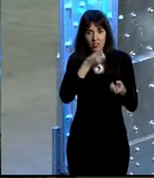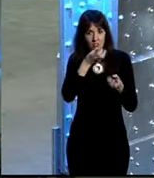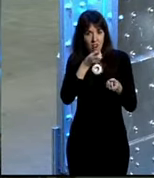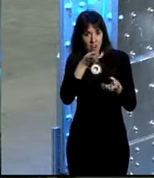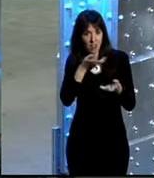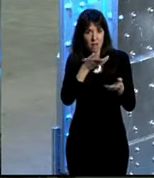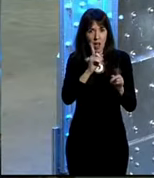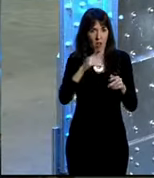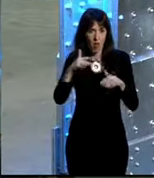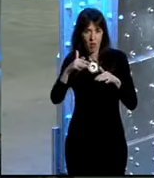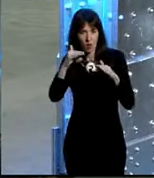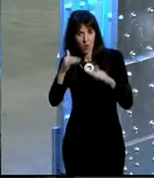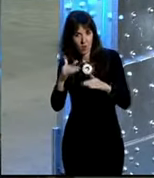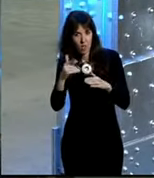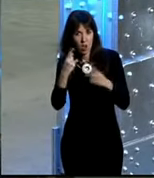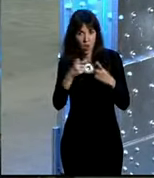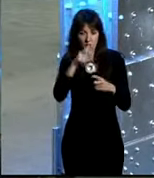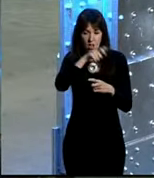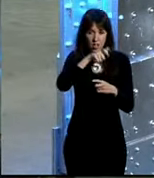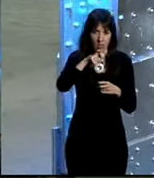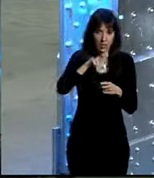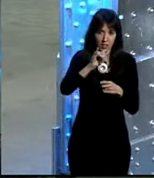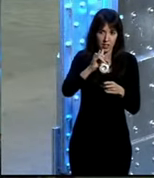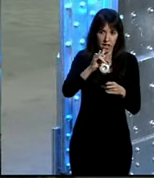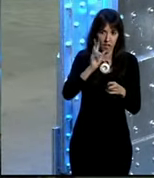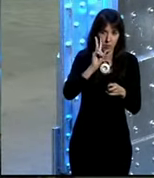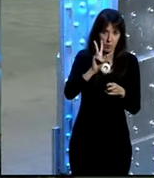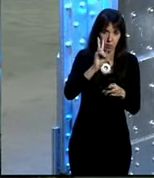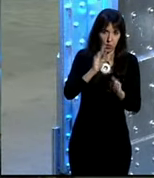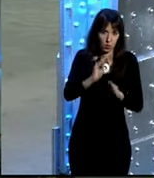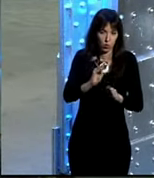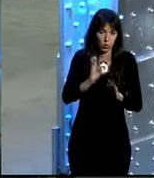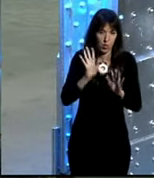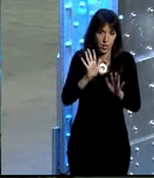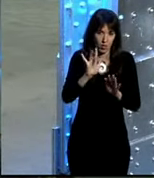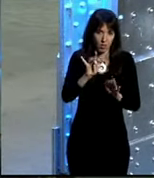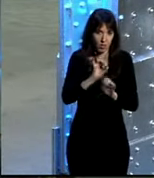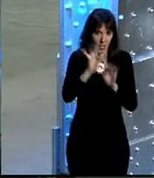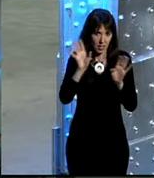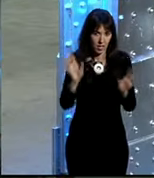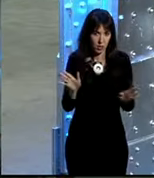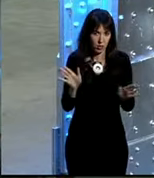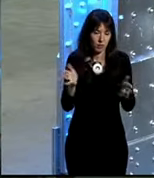people who can talk more about that. But yes, absolutely, there are. If you can